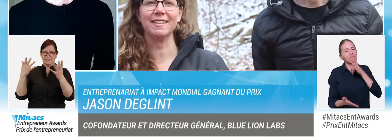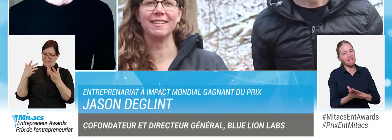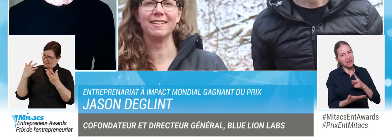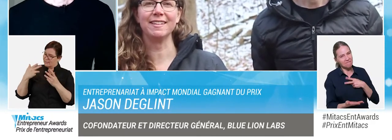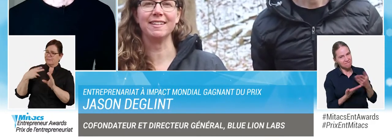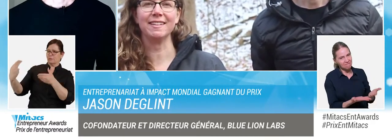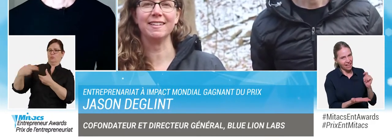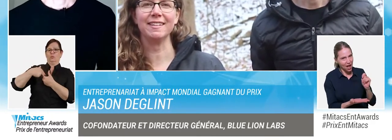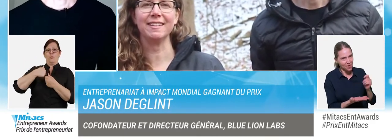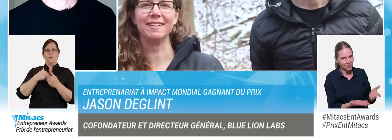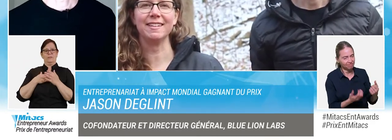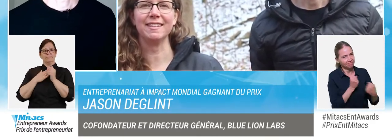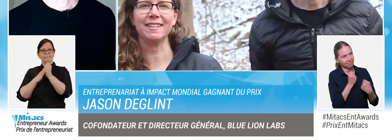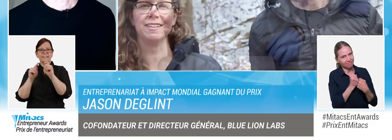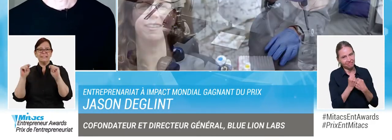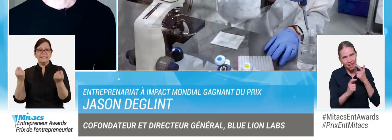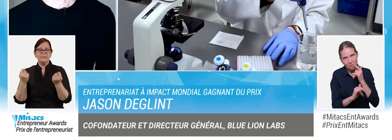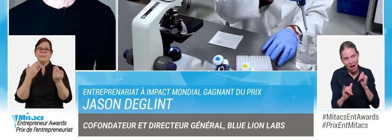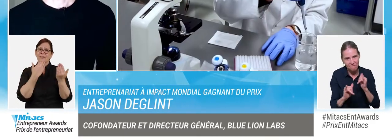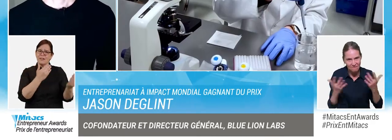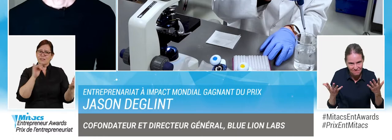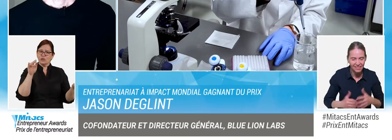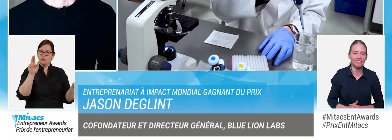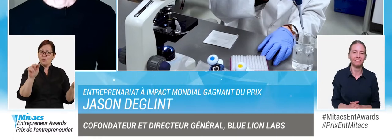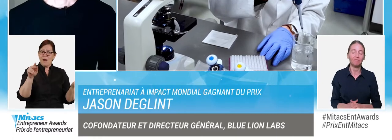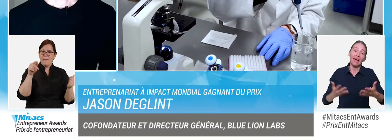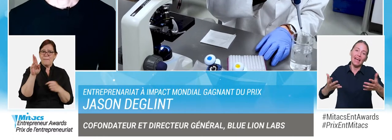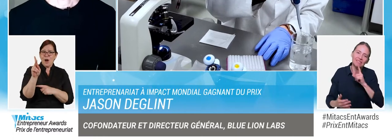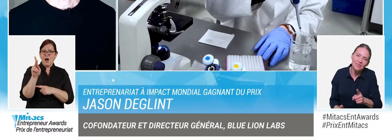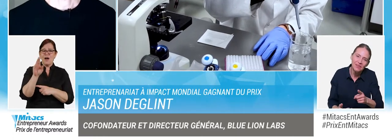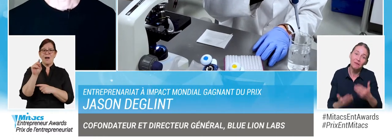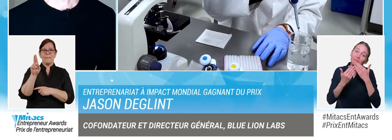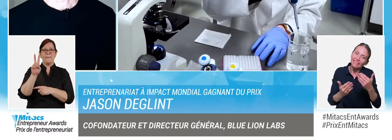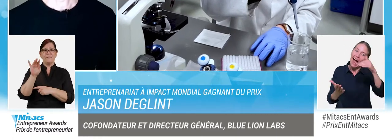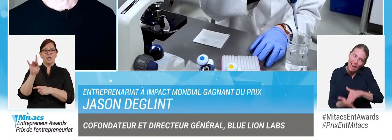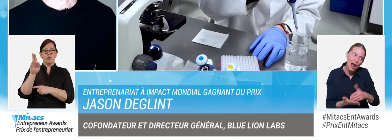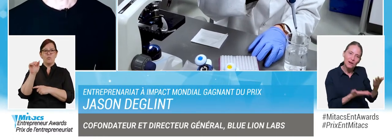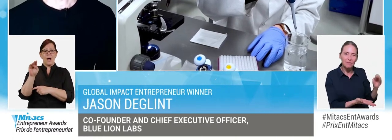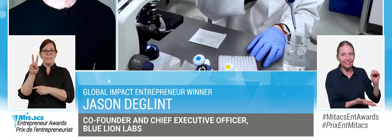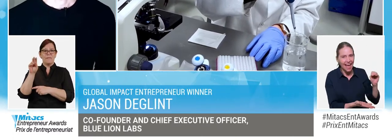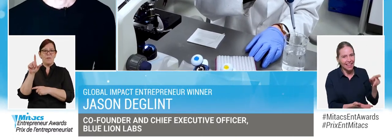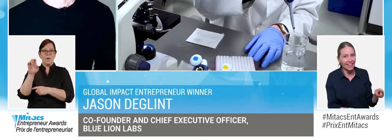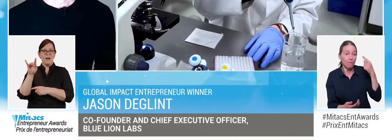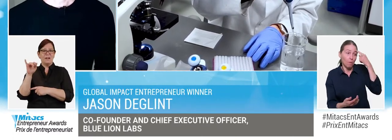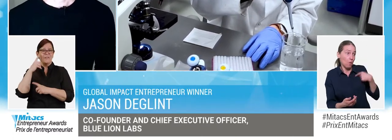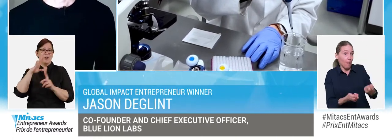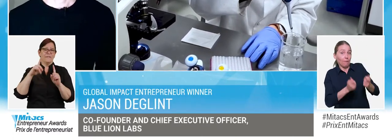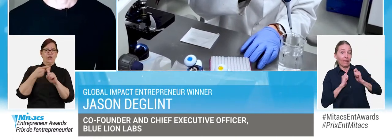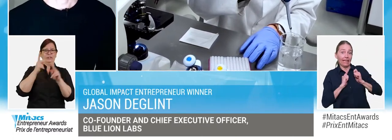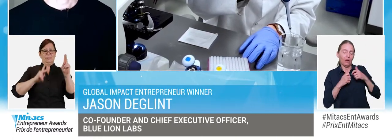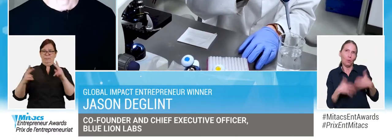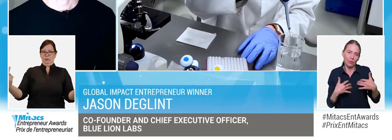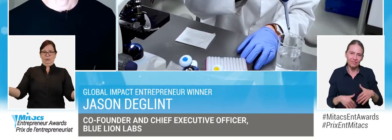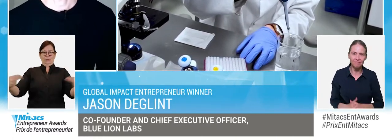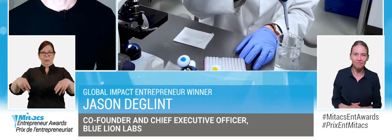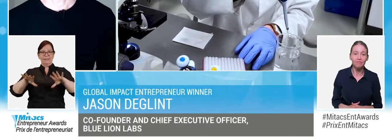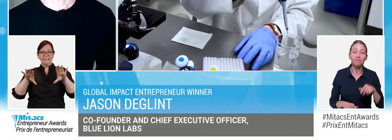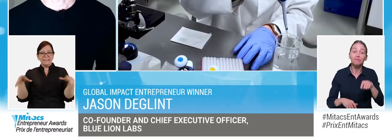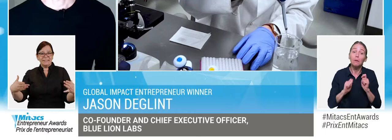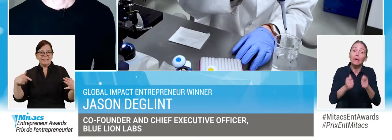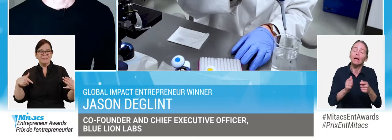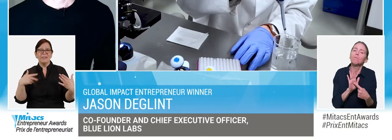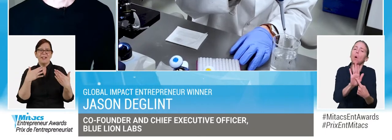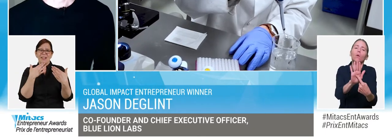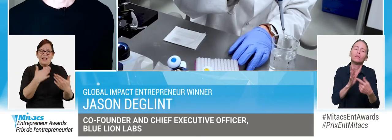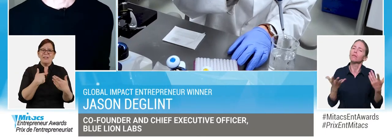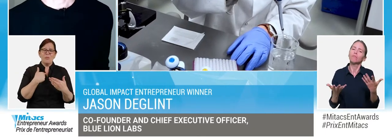team. Thank you also to Juwan Park and Vikram Valetti for being the first people to join our team. And finally, thank you to my close family and